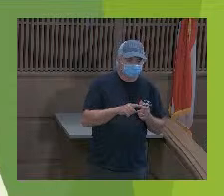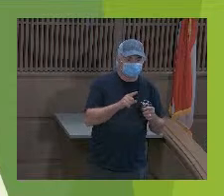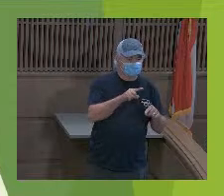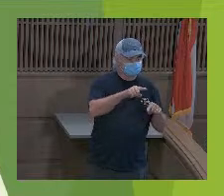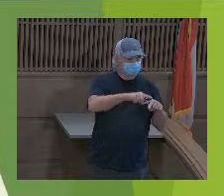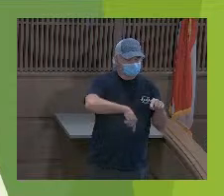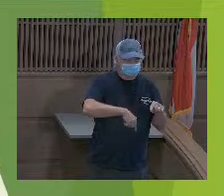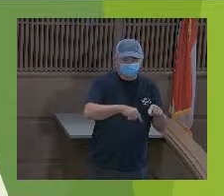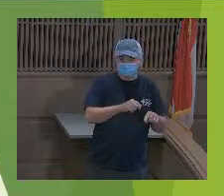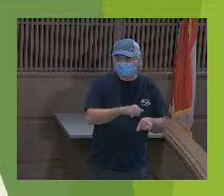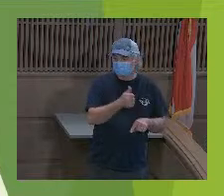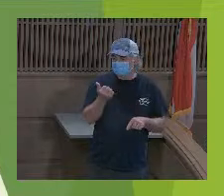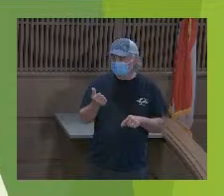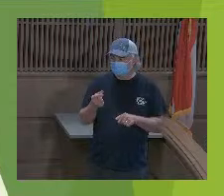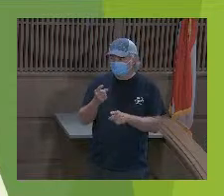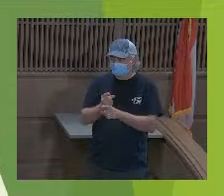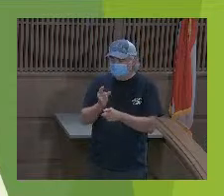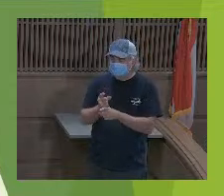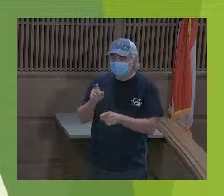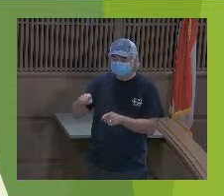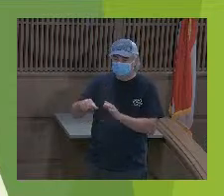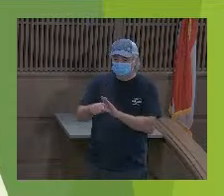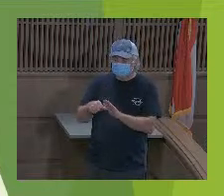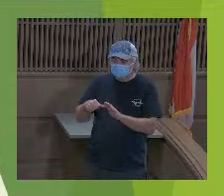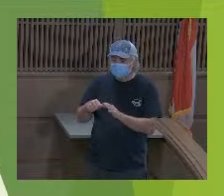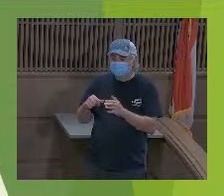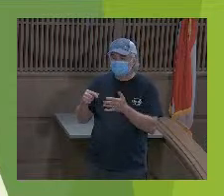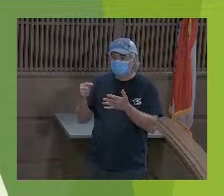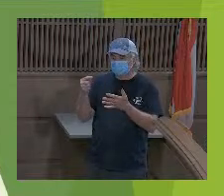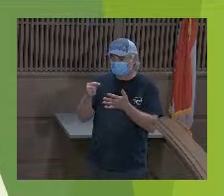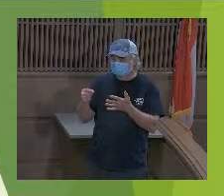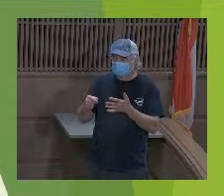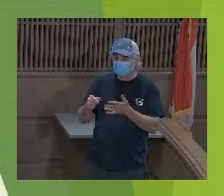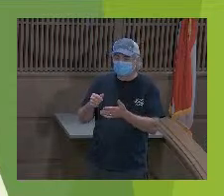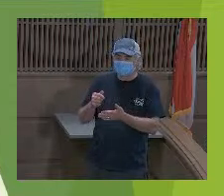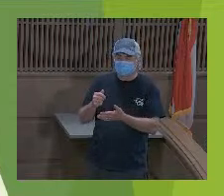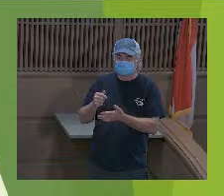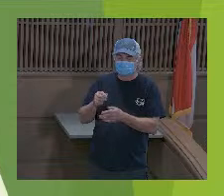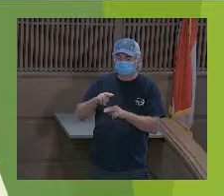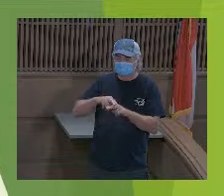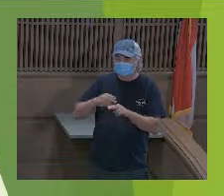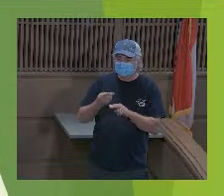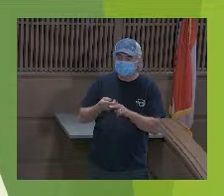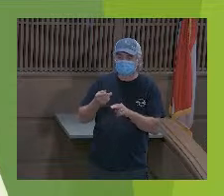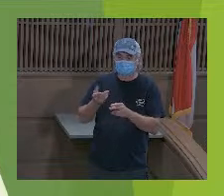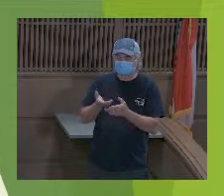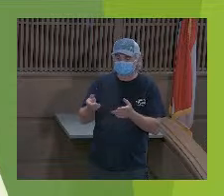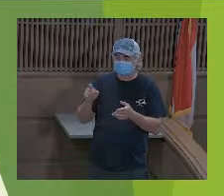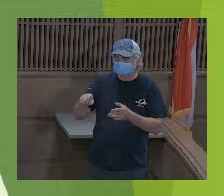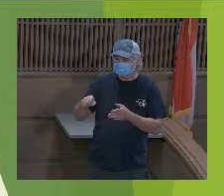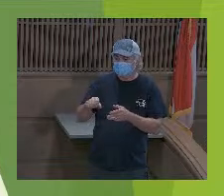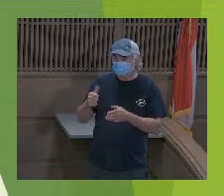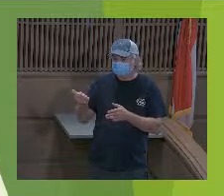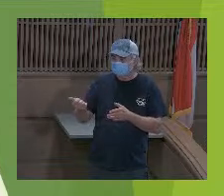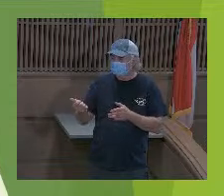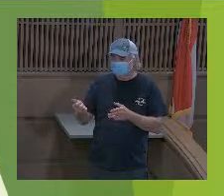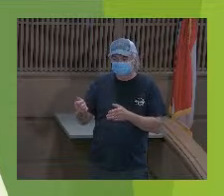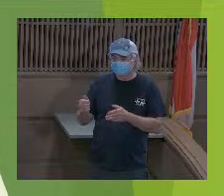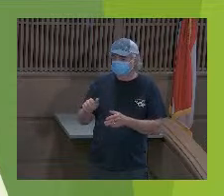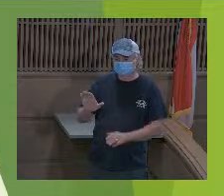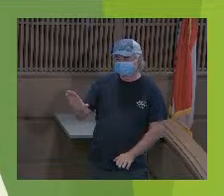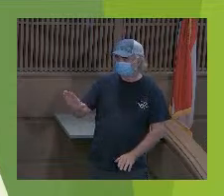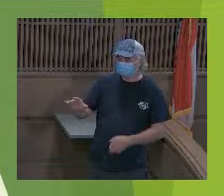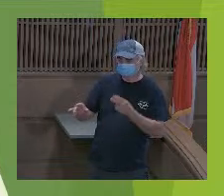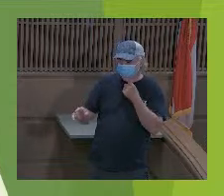the healthcare community as often as we should, but also when we hear Mr. Allen, we hear police